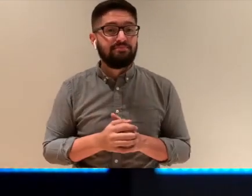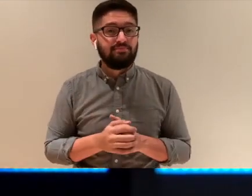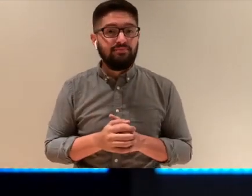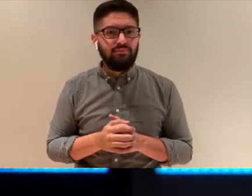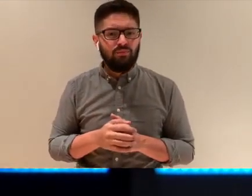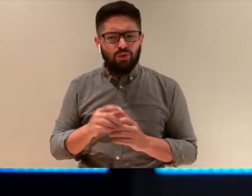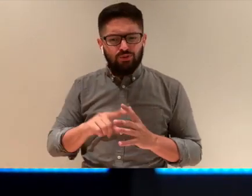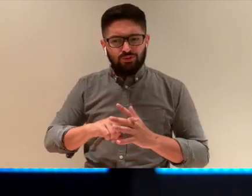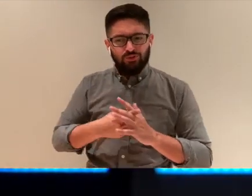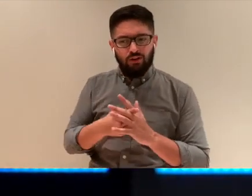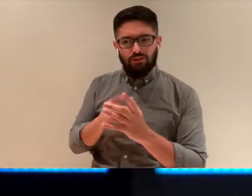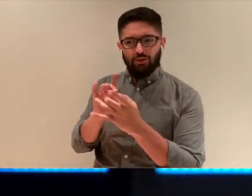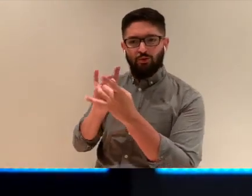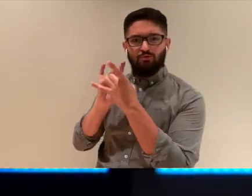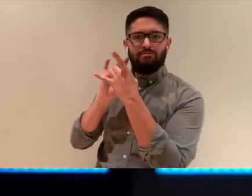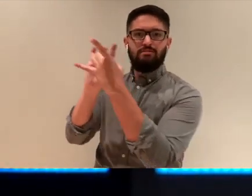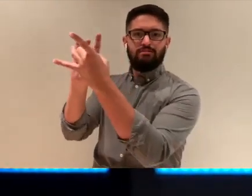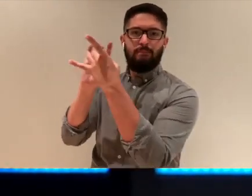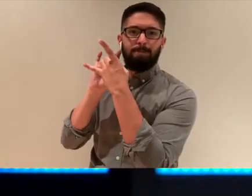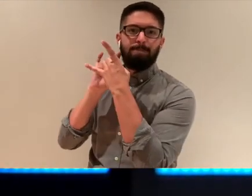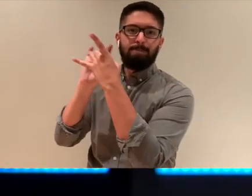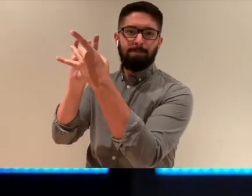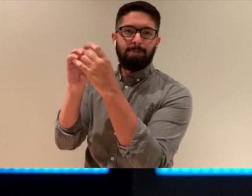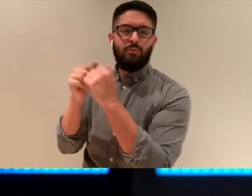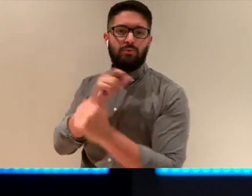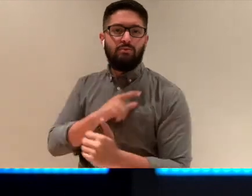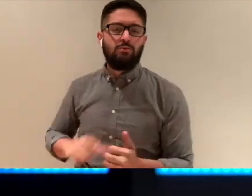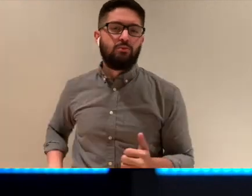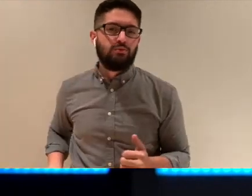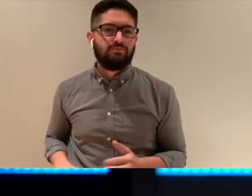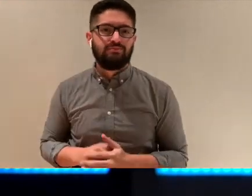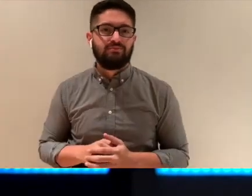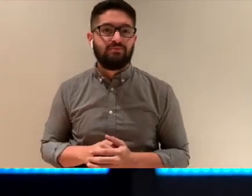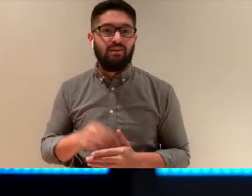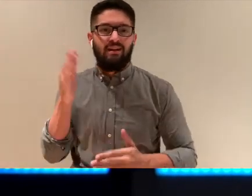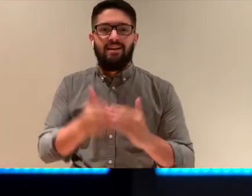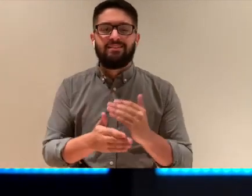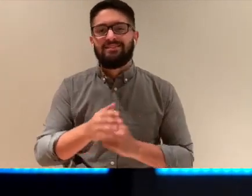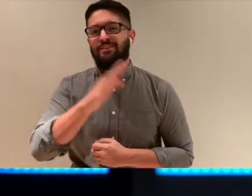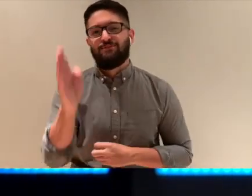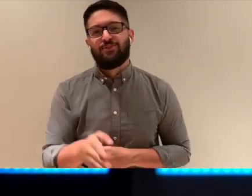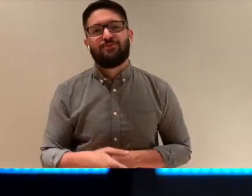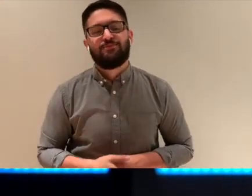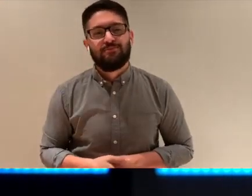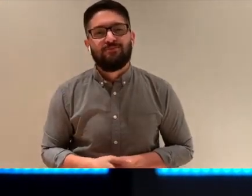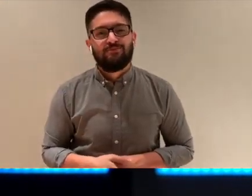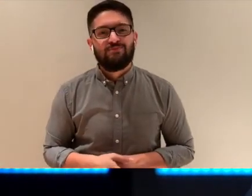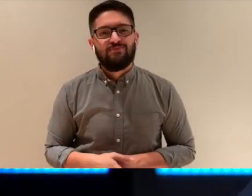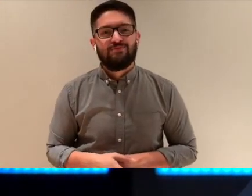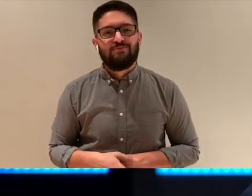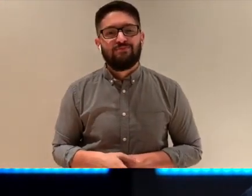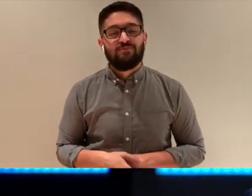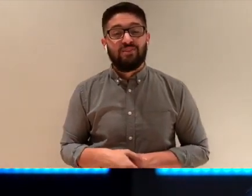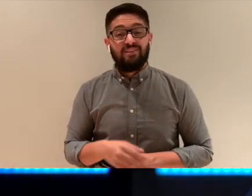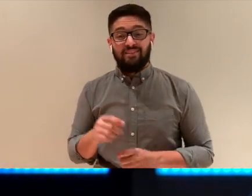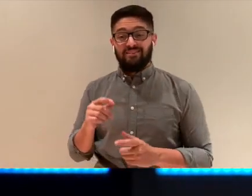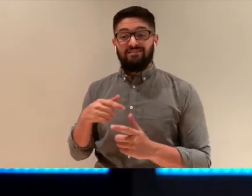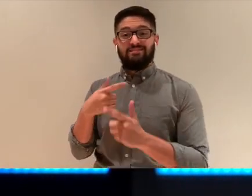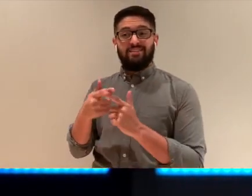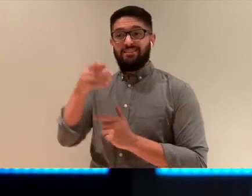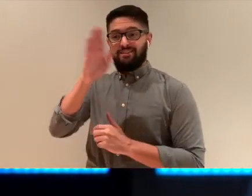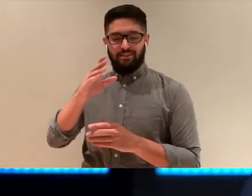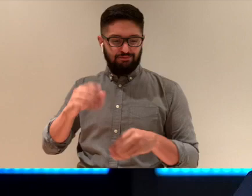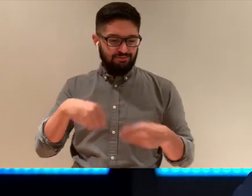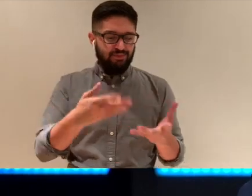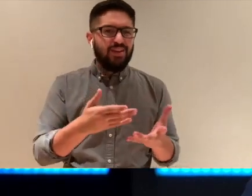says that you start a relationship with the Lord that will never end. From that point on, listen, he gives